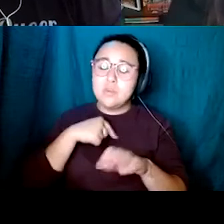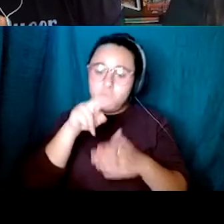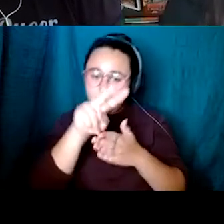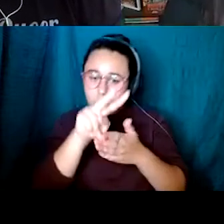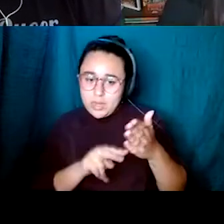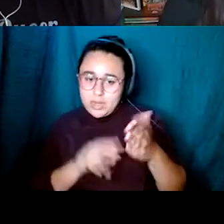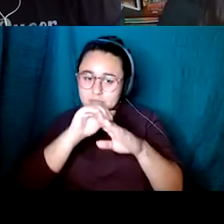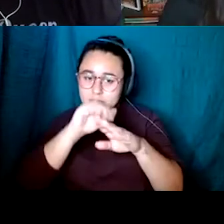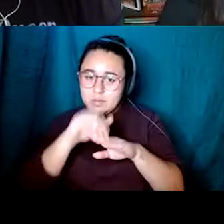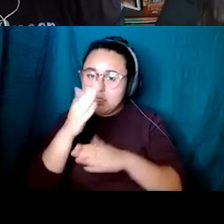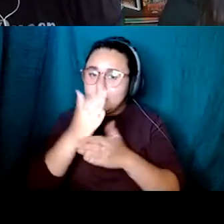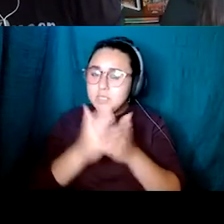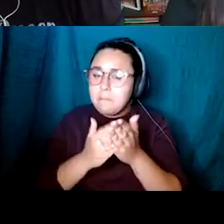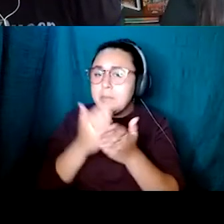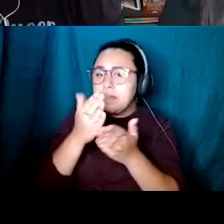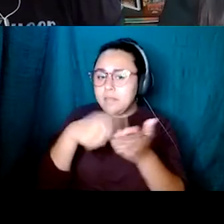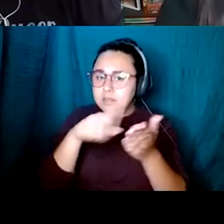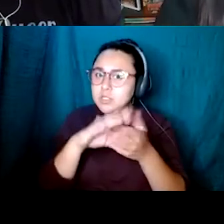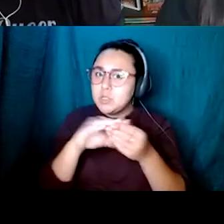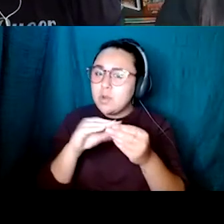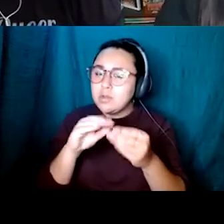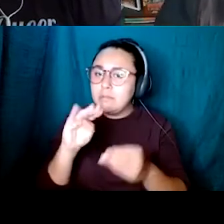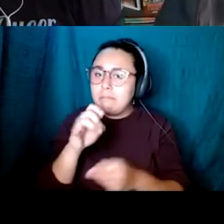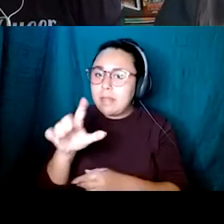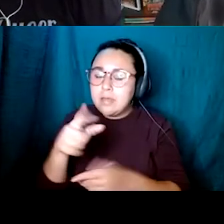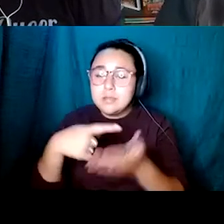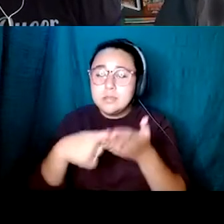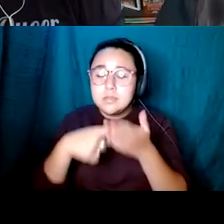some of the pieces that Miguel was talking about were, you know,